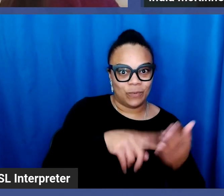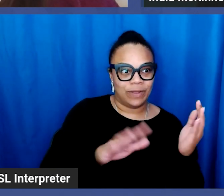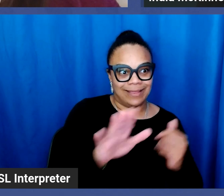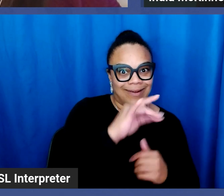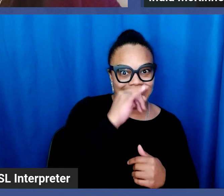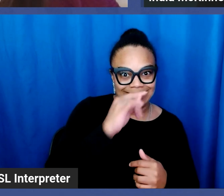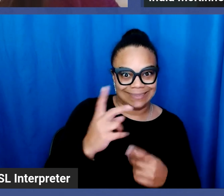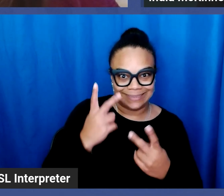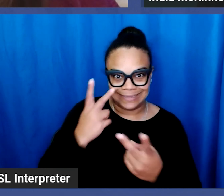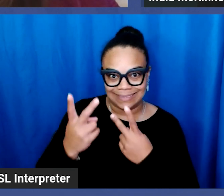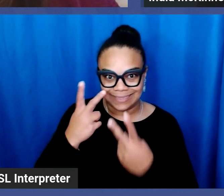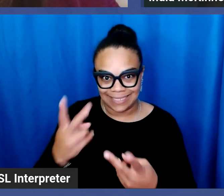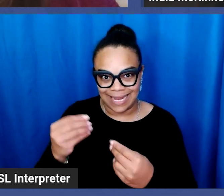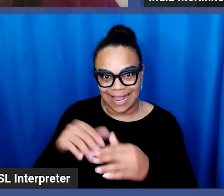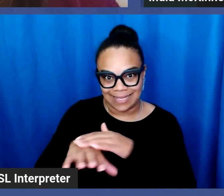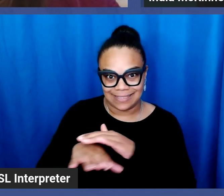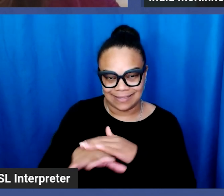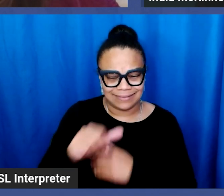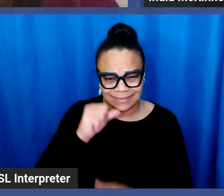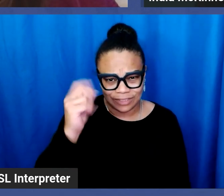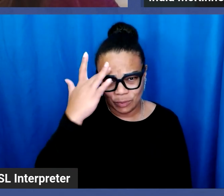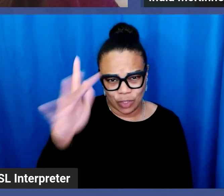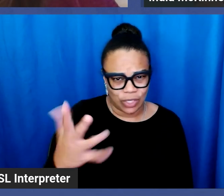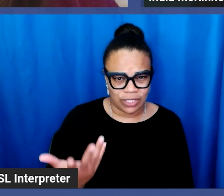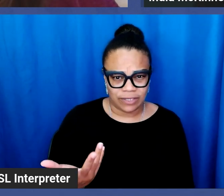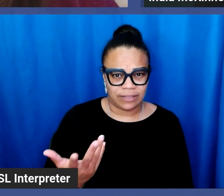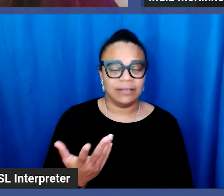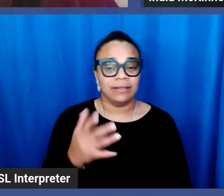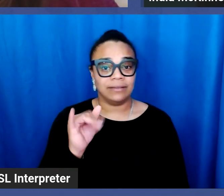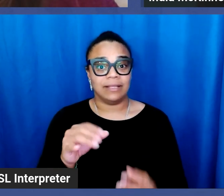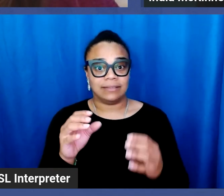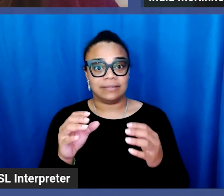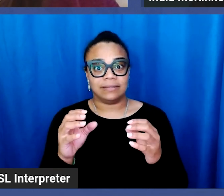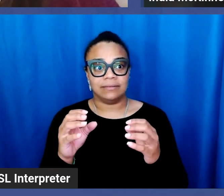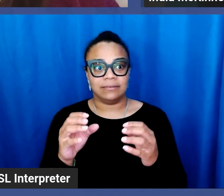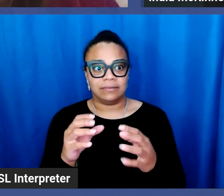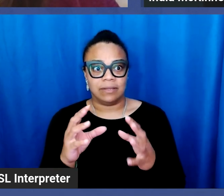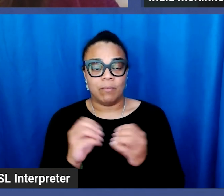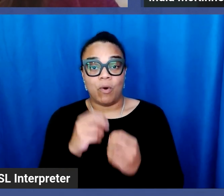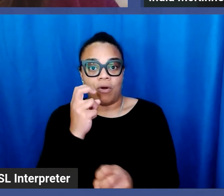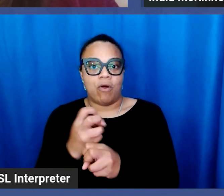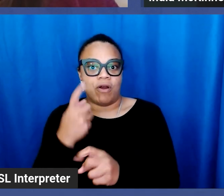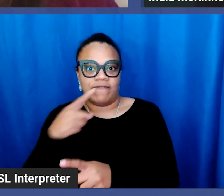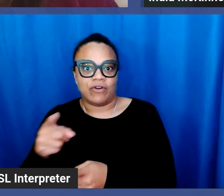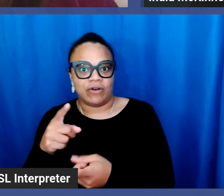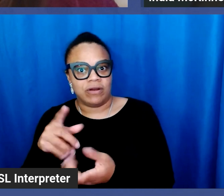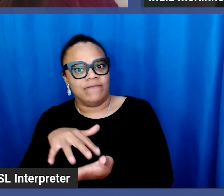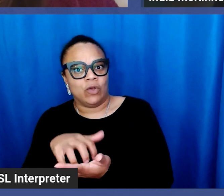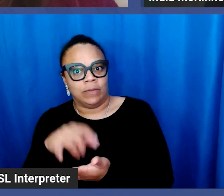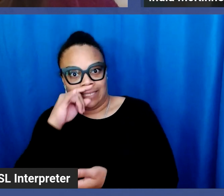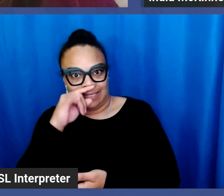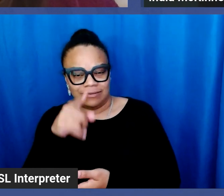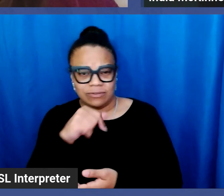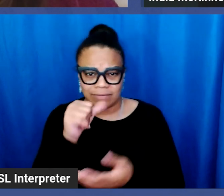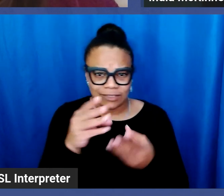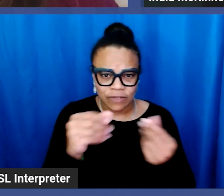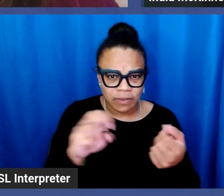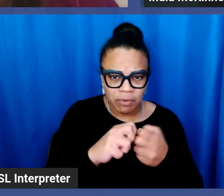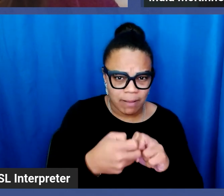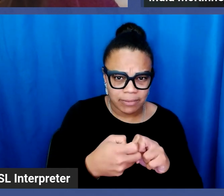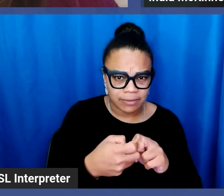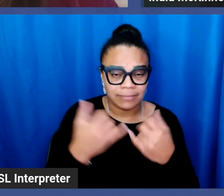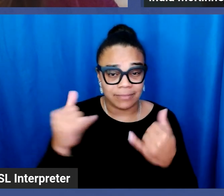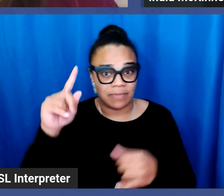necessarily a smart idea. You're making it more difficult for more vulnerable kids. You're not solving a problem. The government